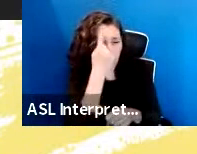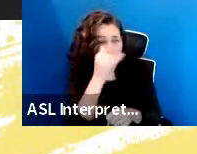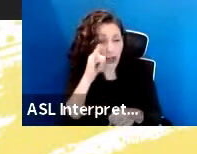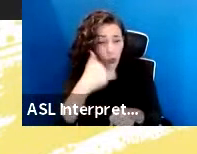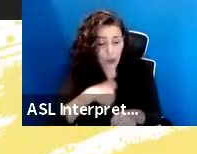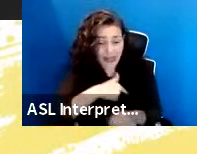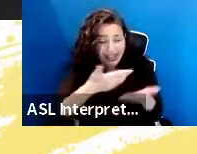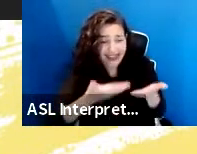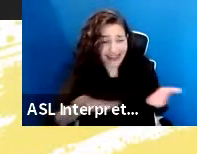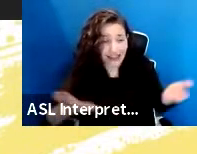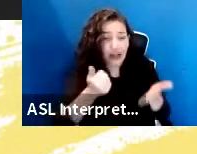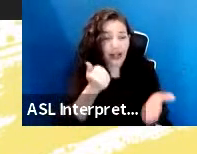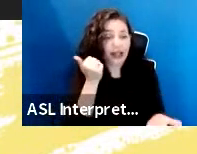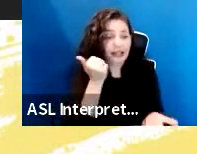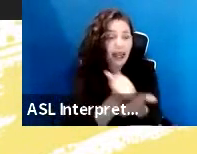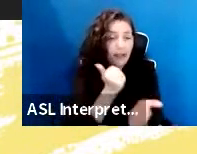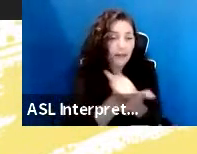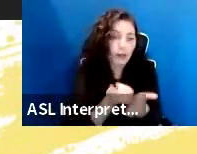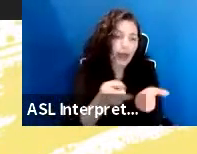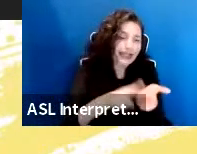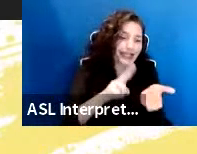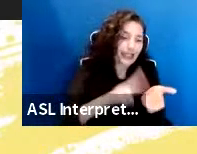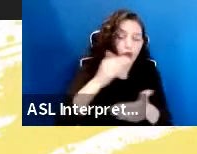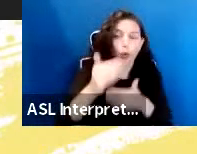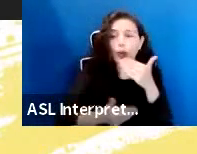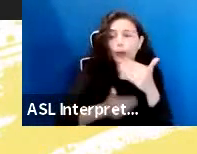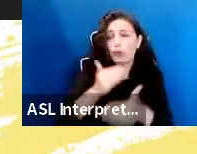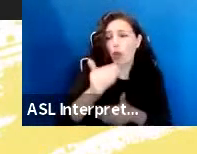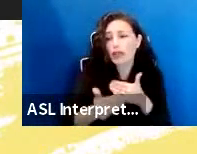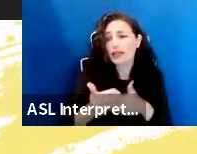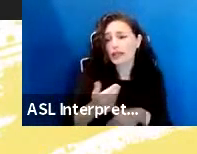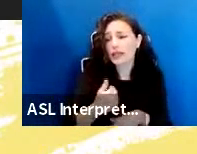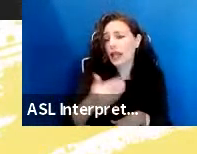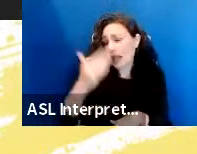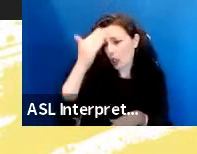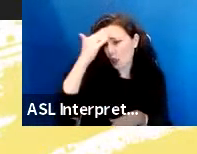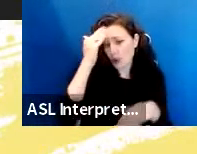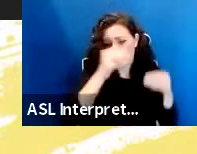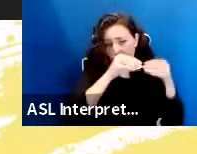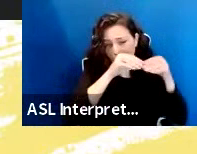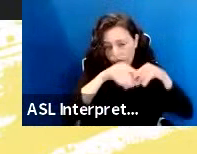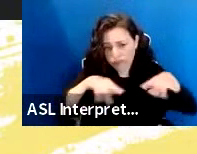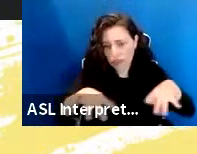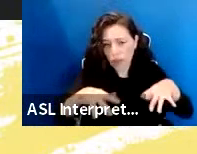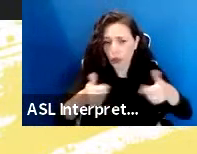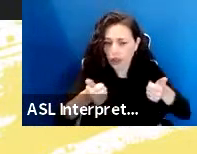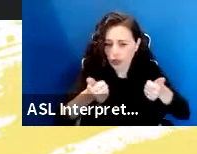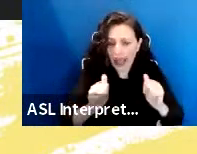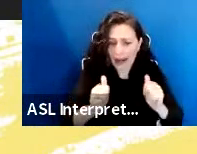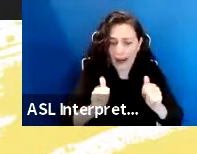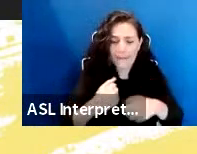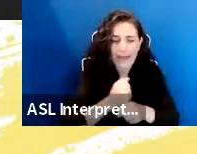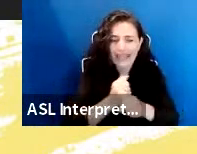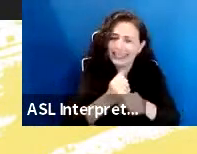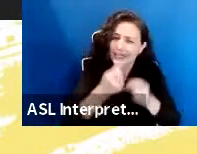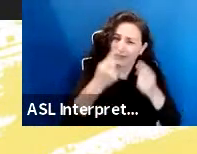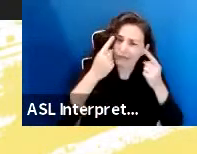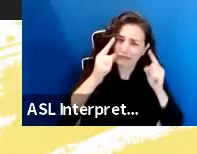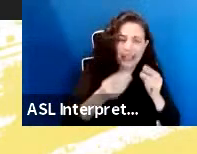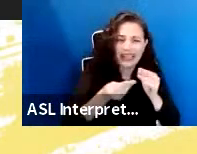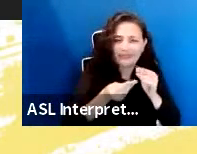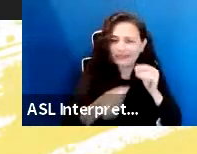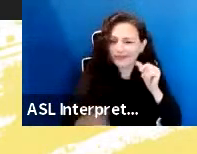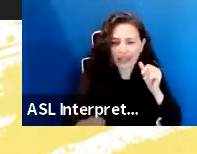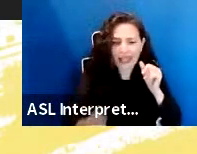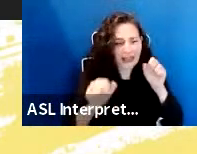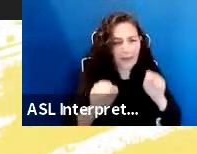the signatory process, and we are going to make this as streamlined, efficient as possible for you. And